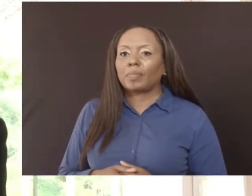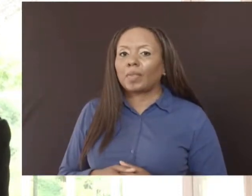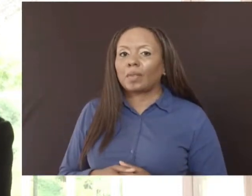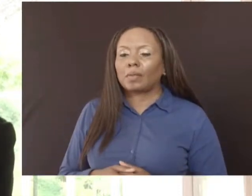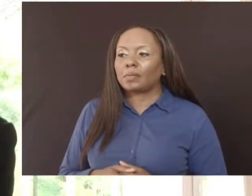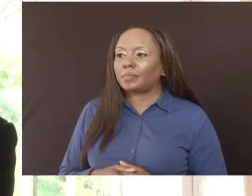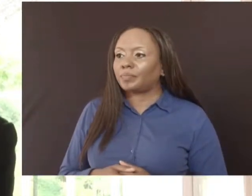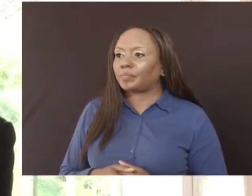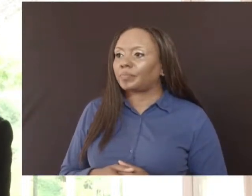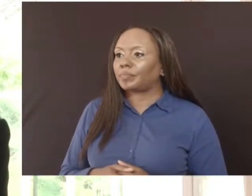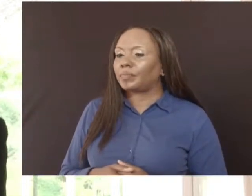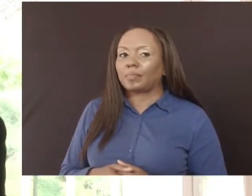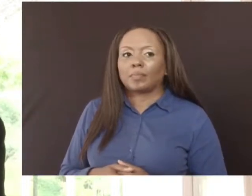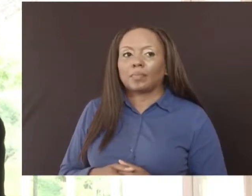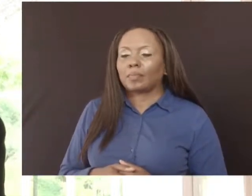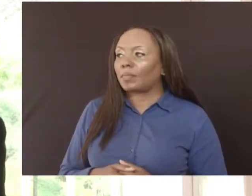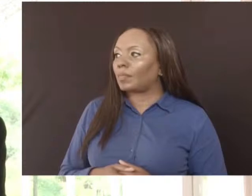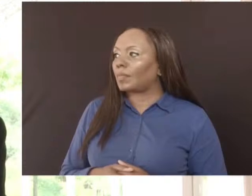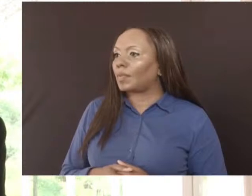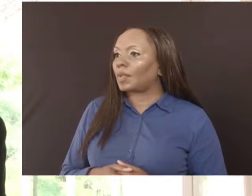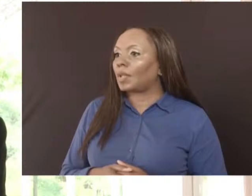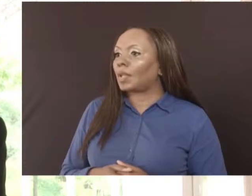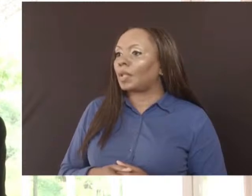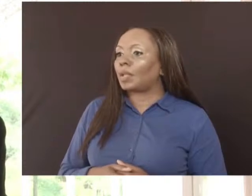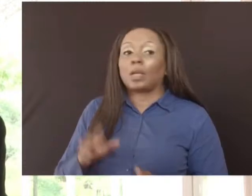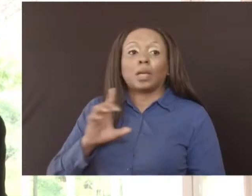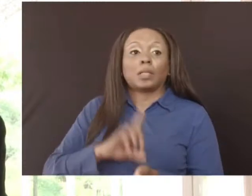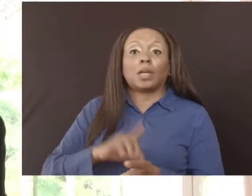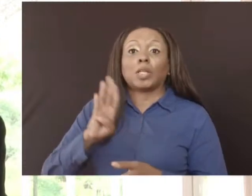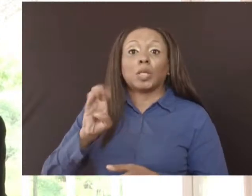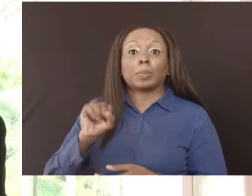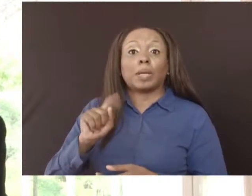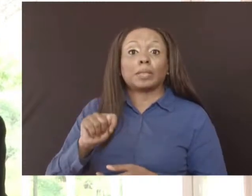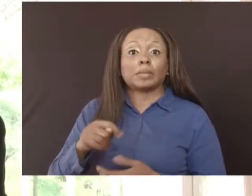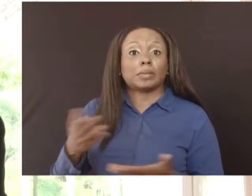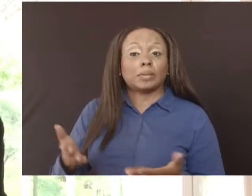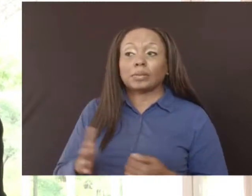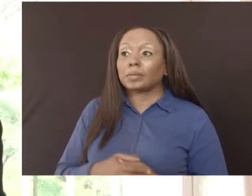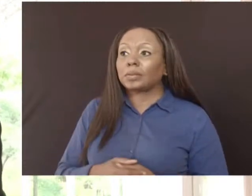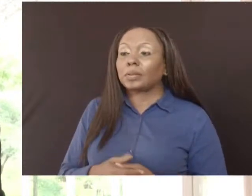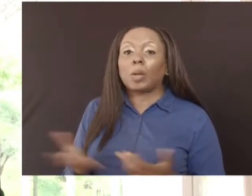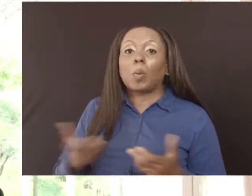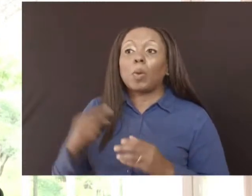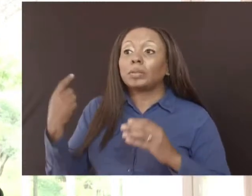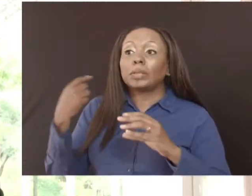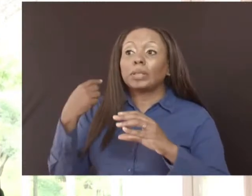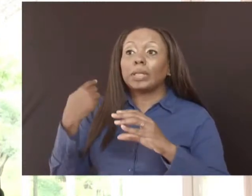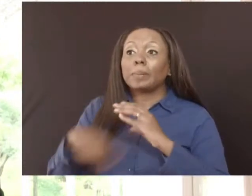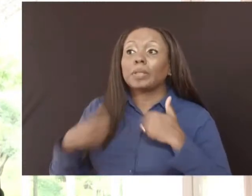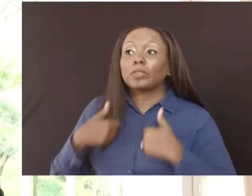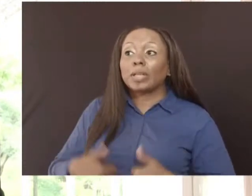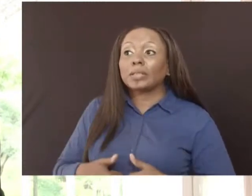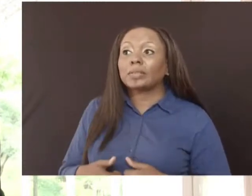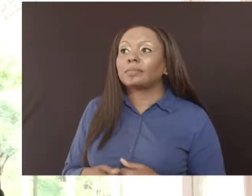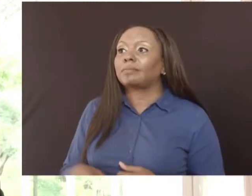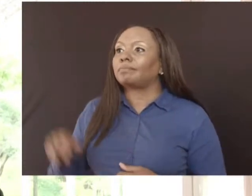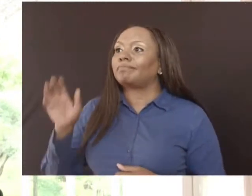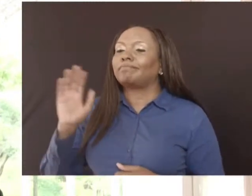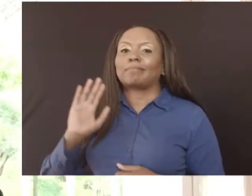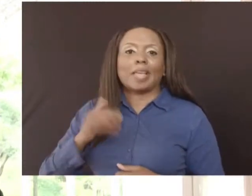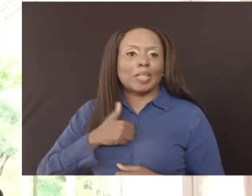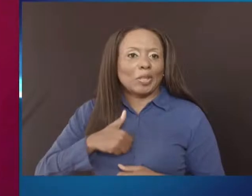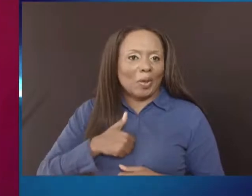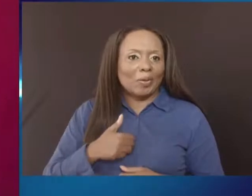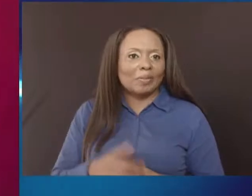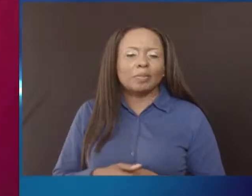his communication with us broke, and I believe he's just rejoined us. Dr. Best, are you there? Yes. Hi, Mr. Ellis. Sorry